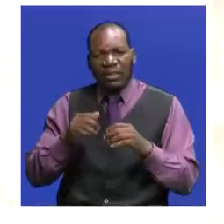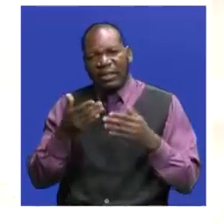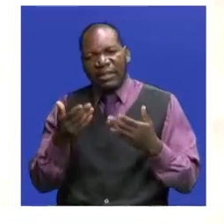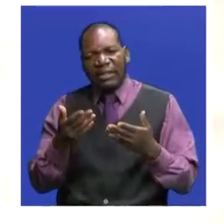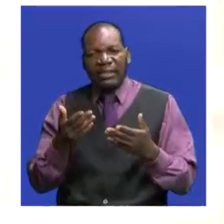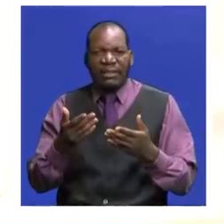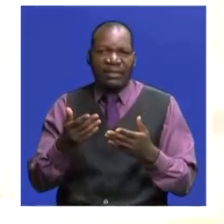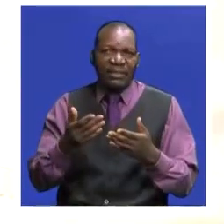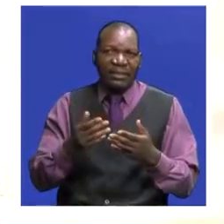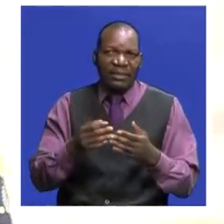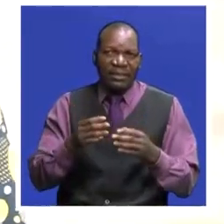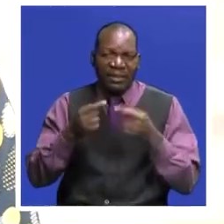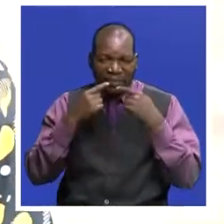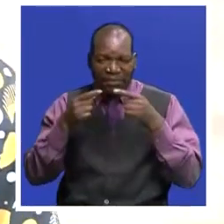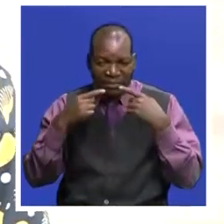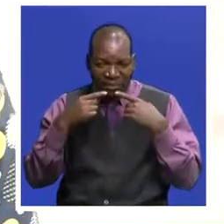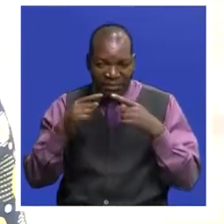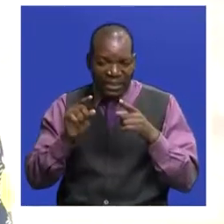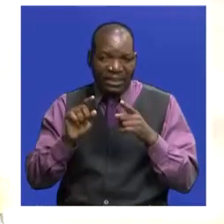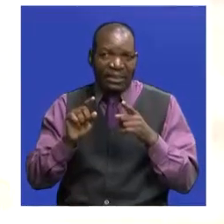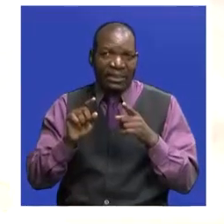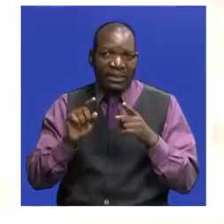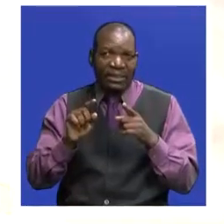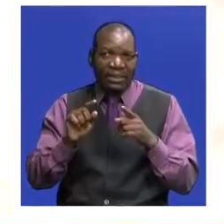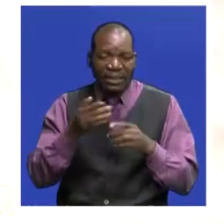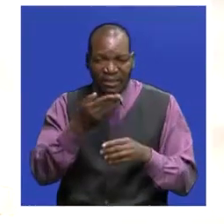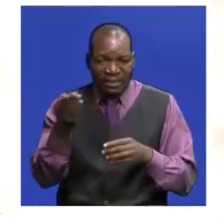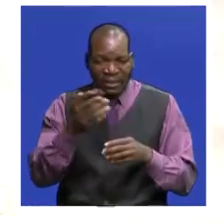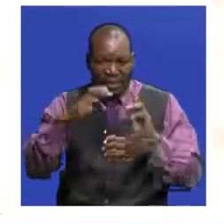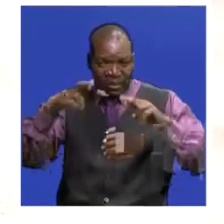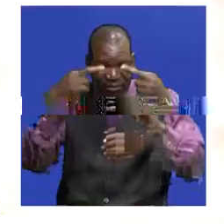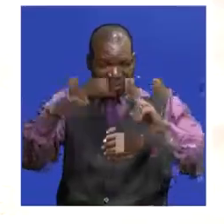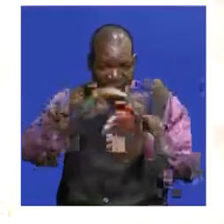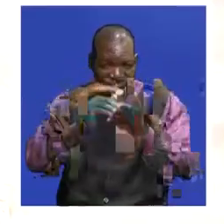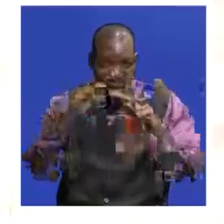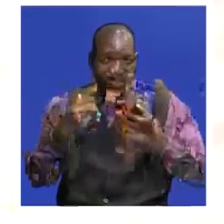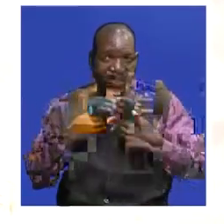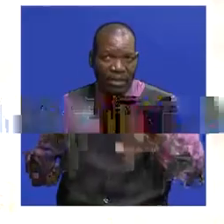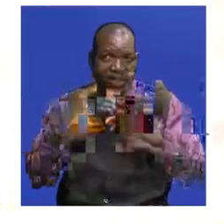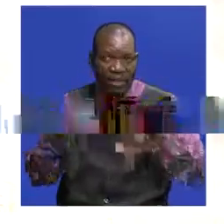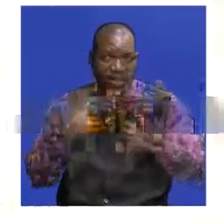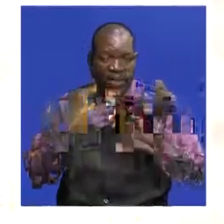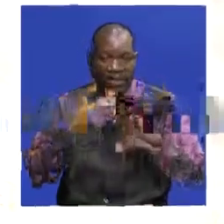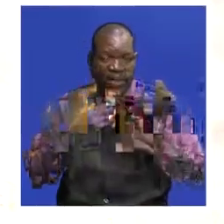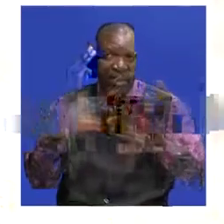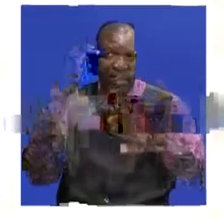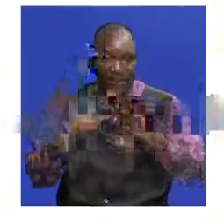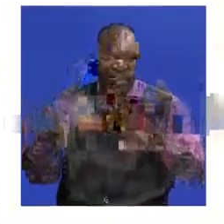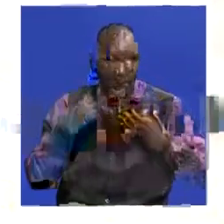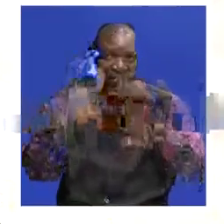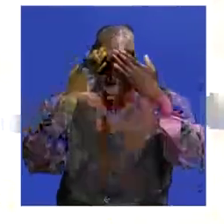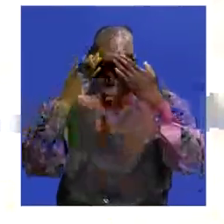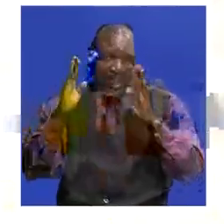themselves. Rosia Siatwambo and Samuel Zulu run rehabilitation centers. They are of the view that mental health